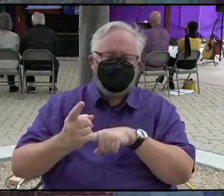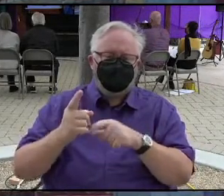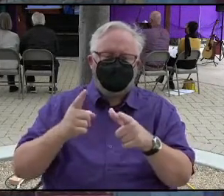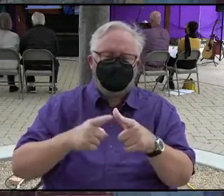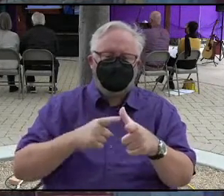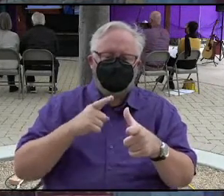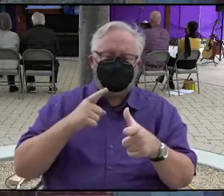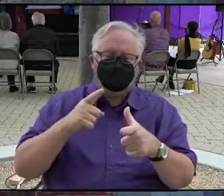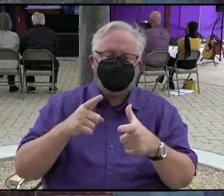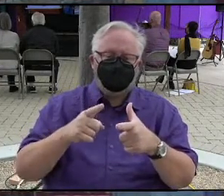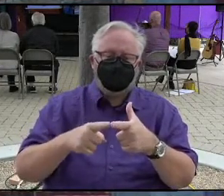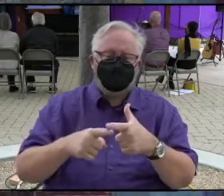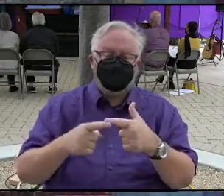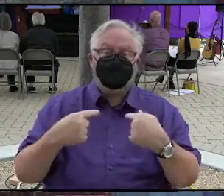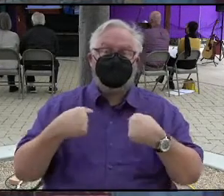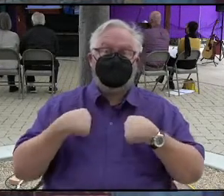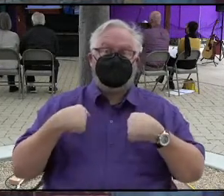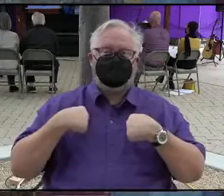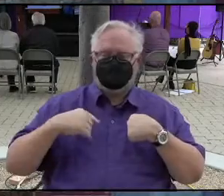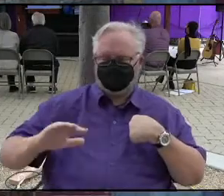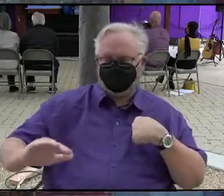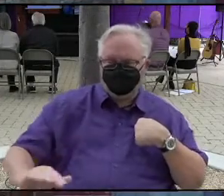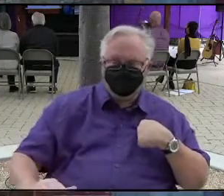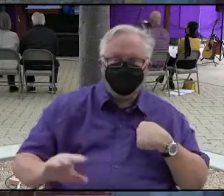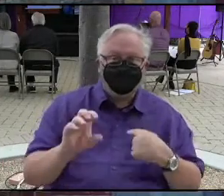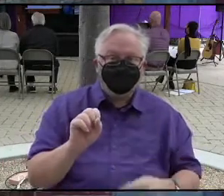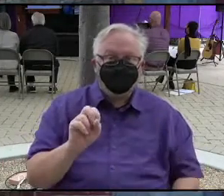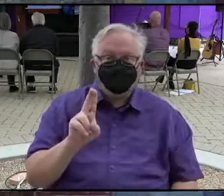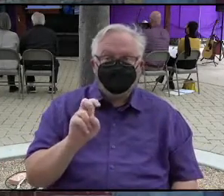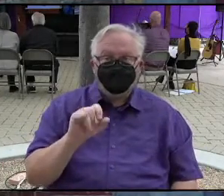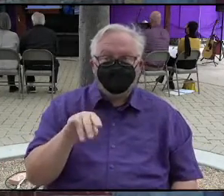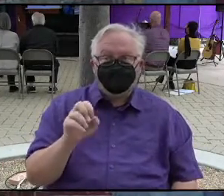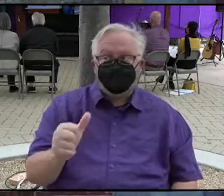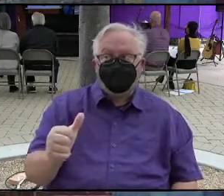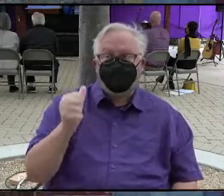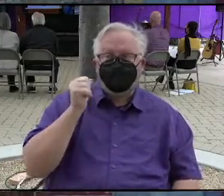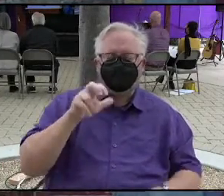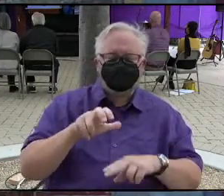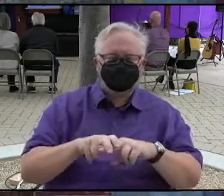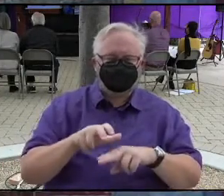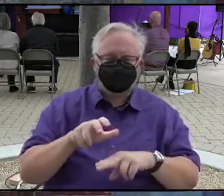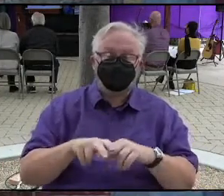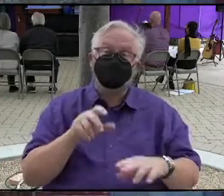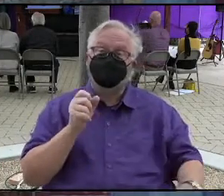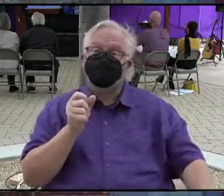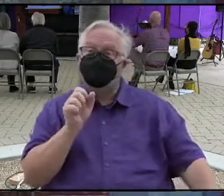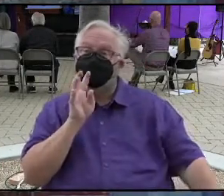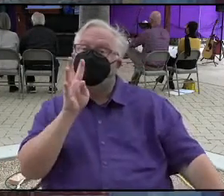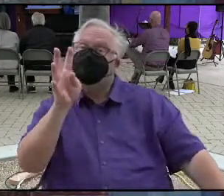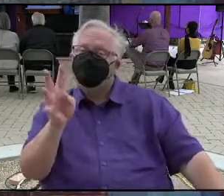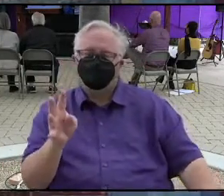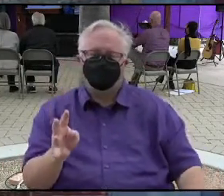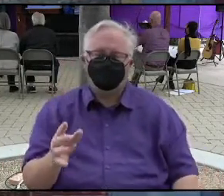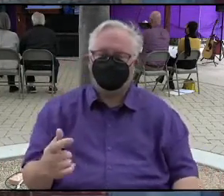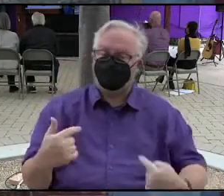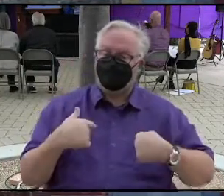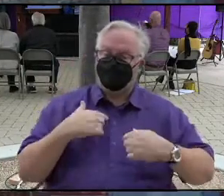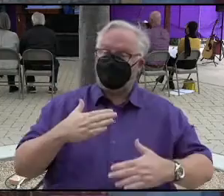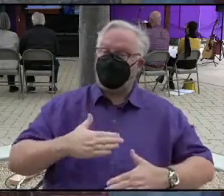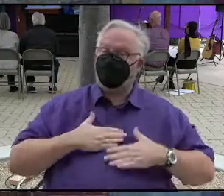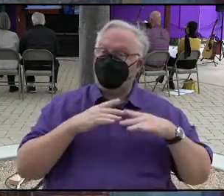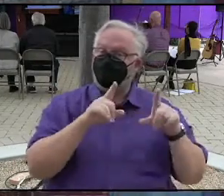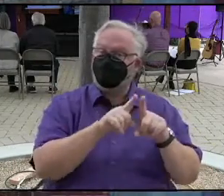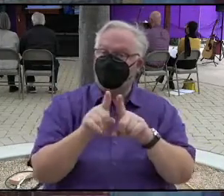And then little me, little Susie in the back seat, piped up. I'm glad